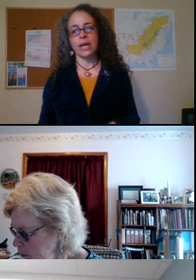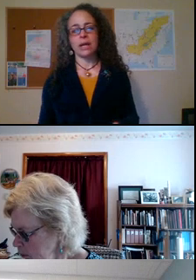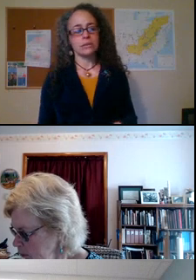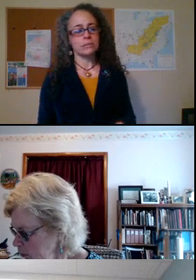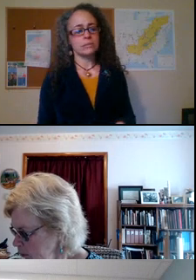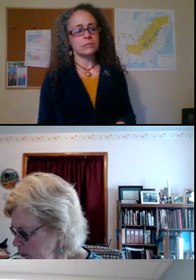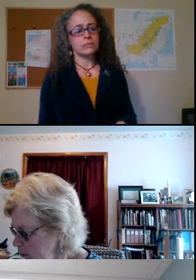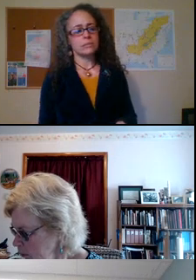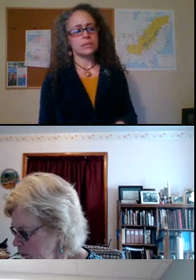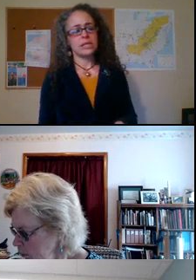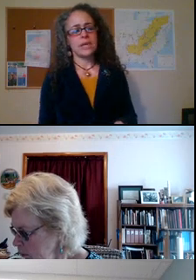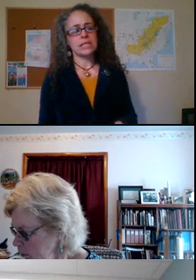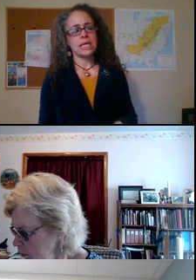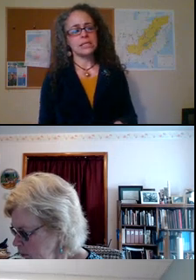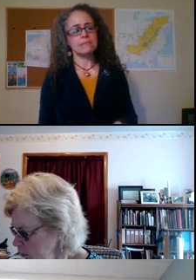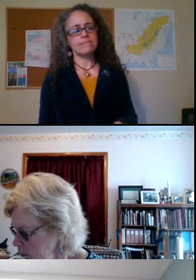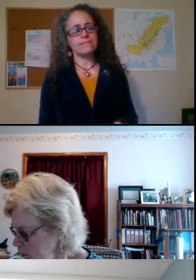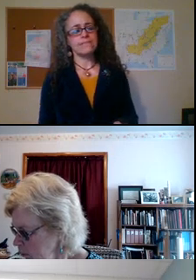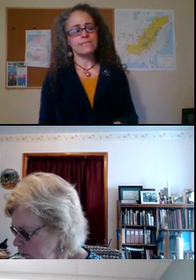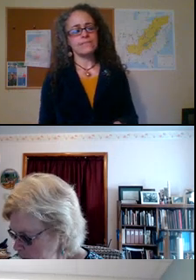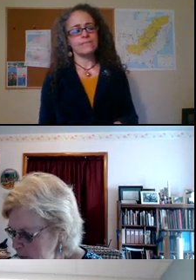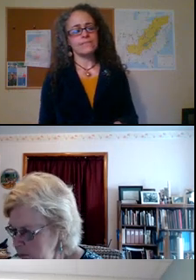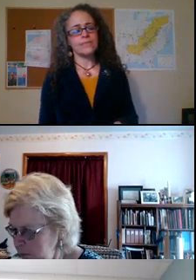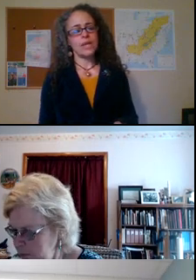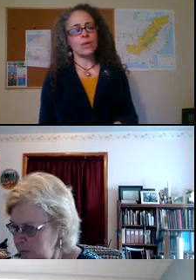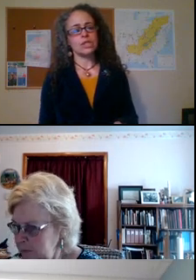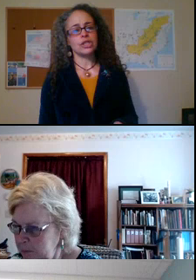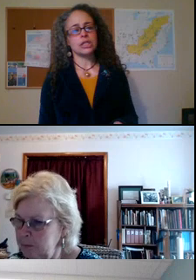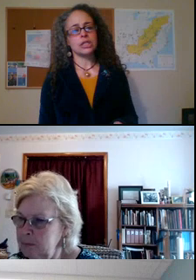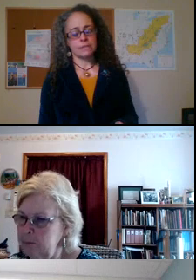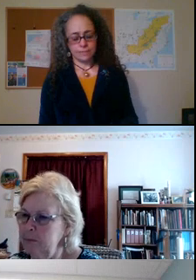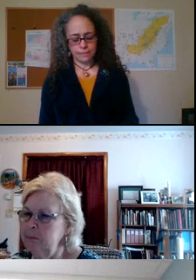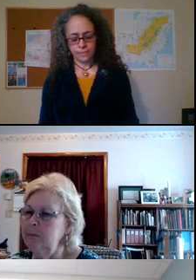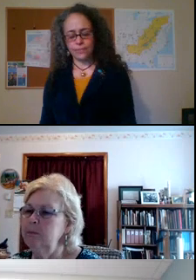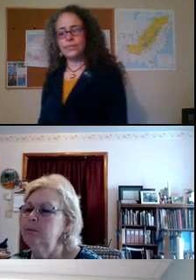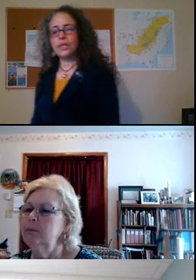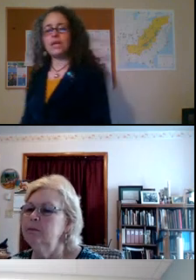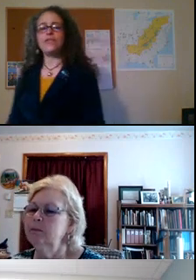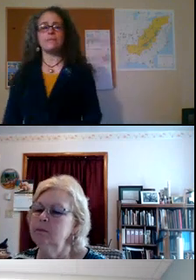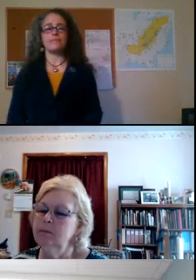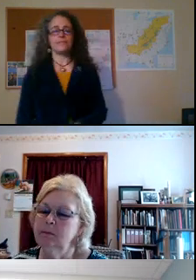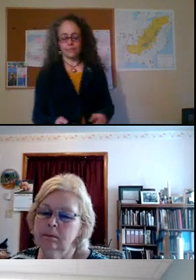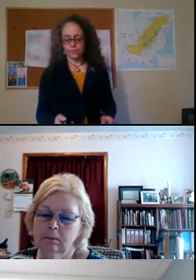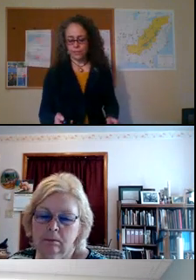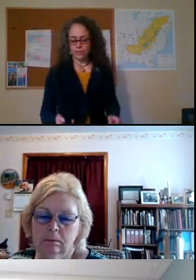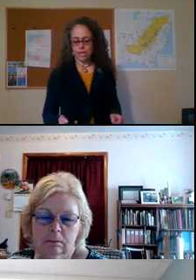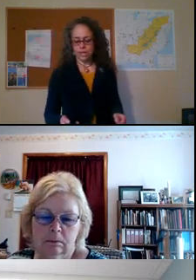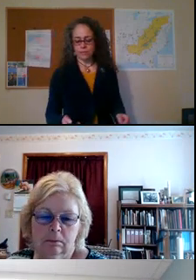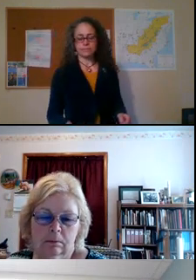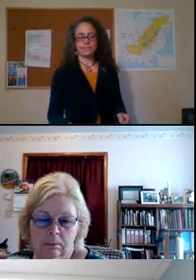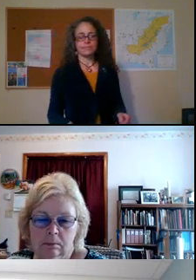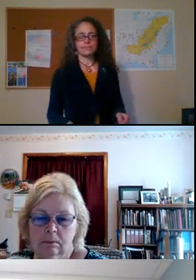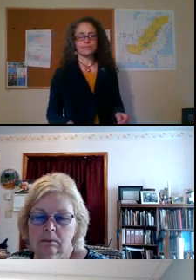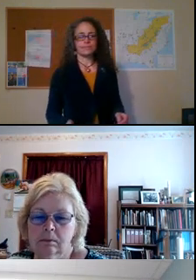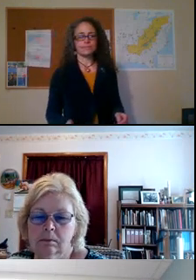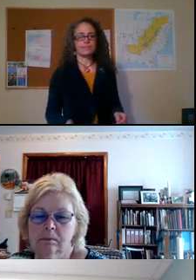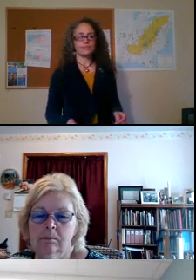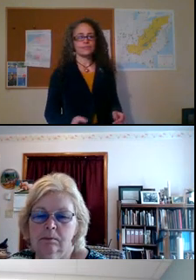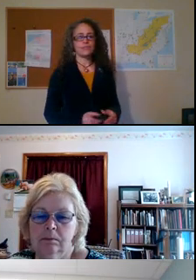you're going in. Does that make sense? Any questions? If not, moving right along.